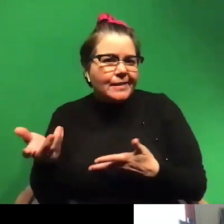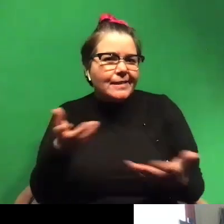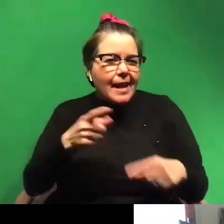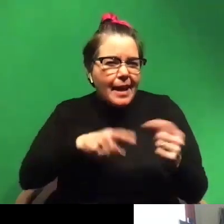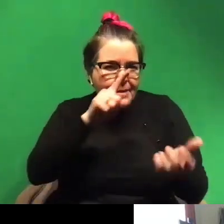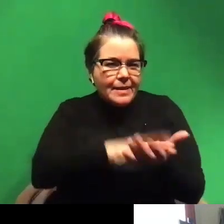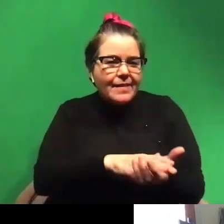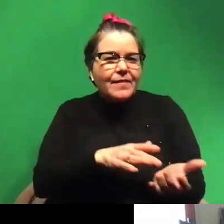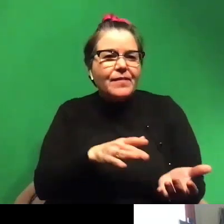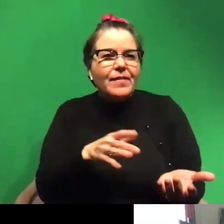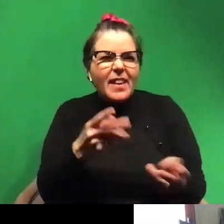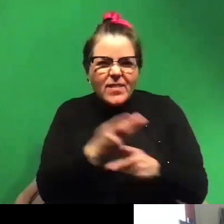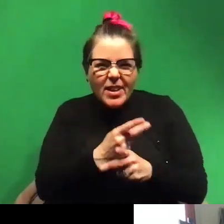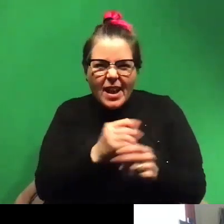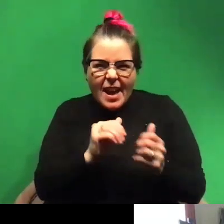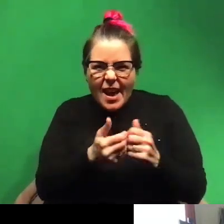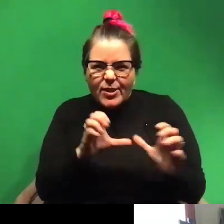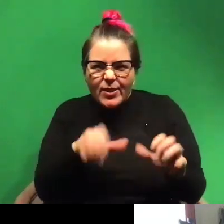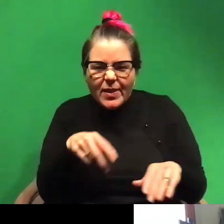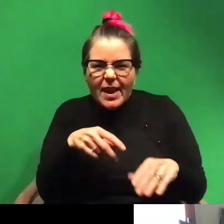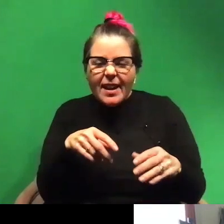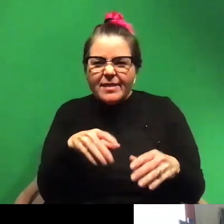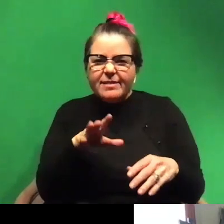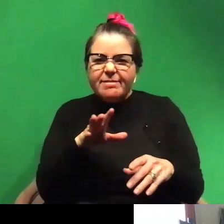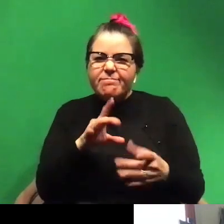believe they've figured that out evolutionarily.